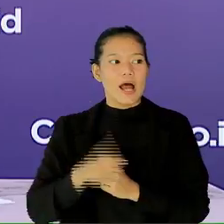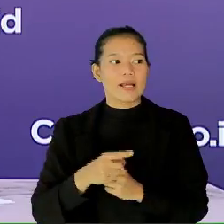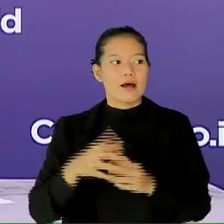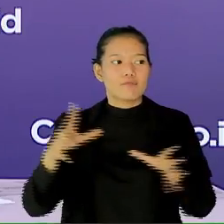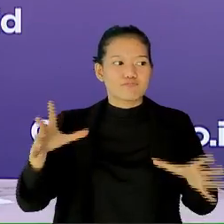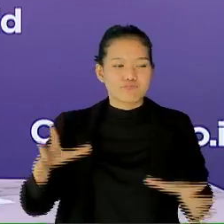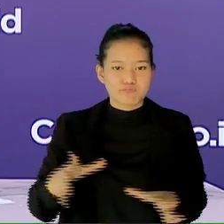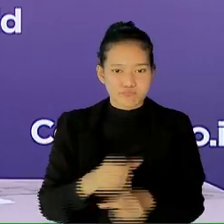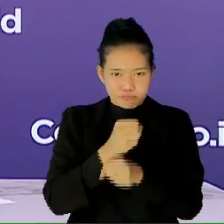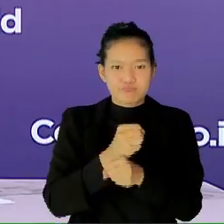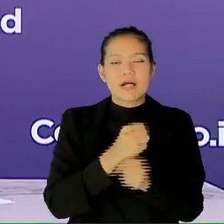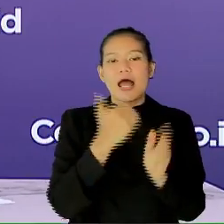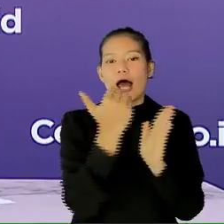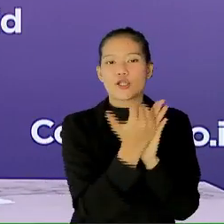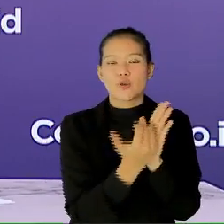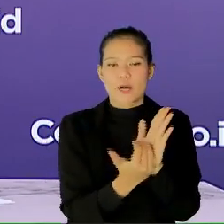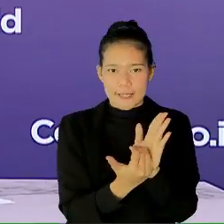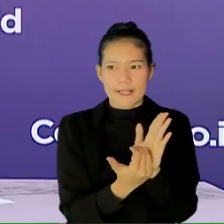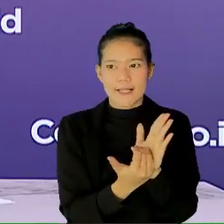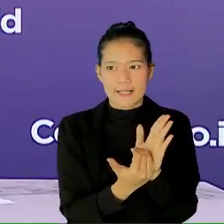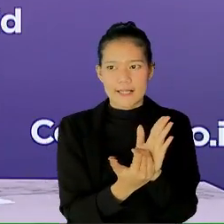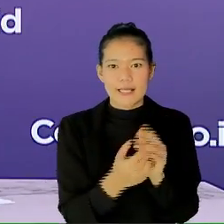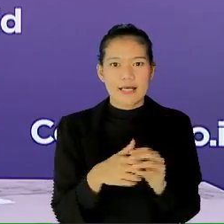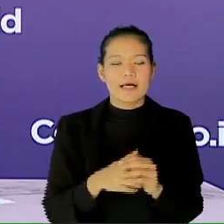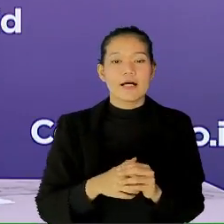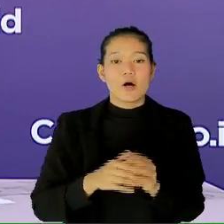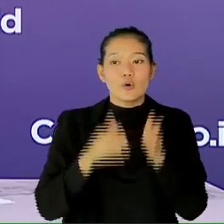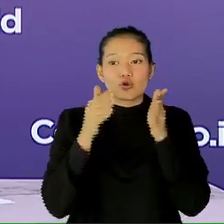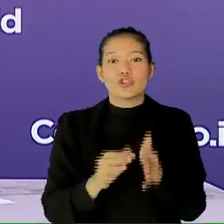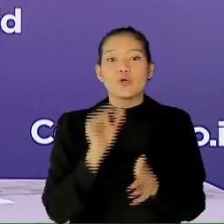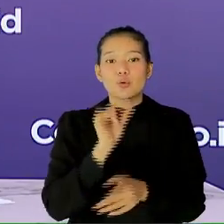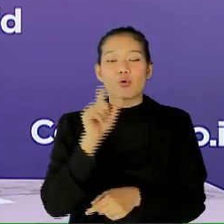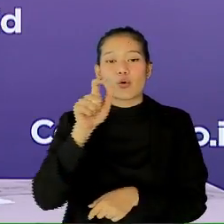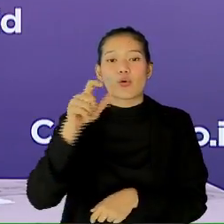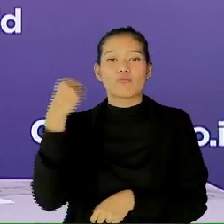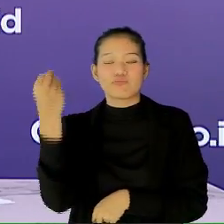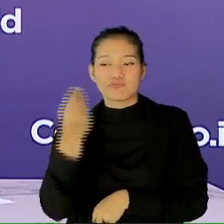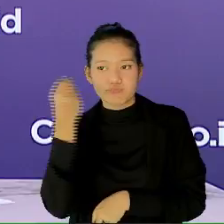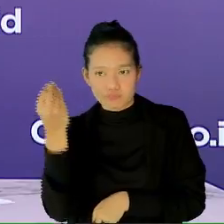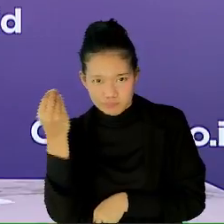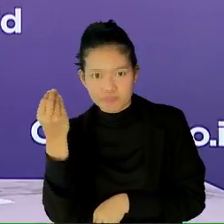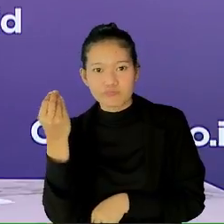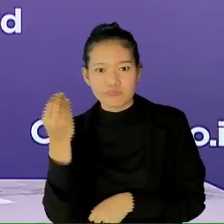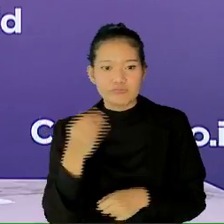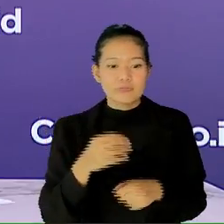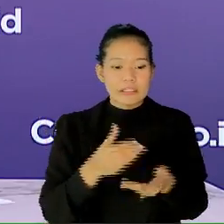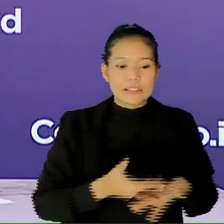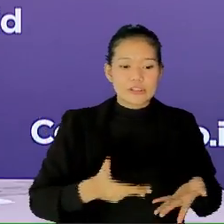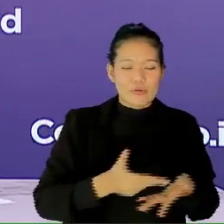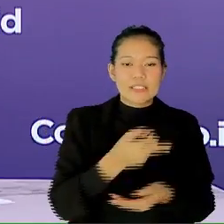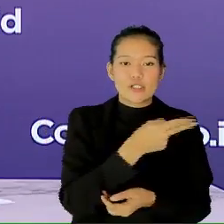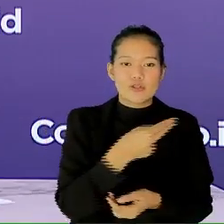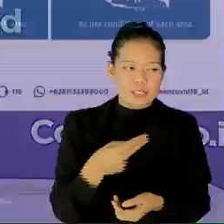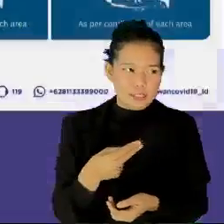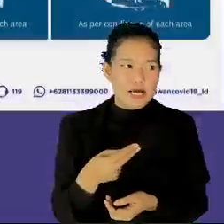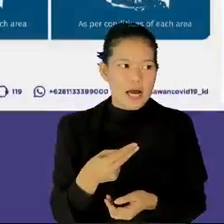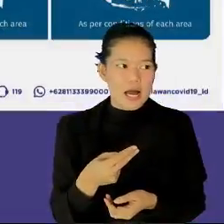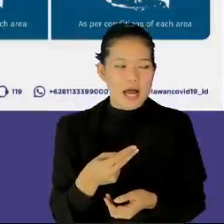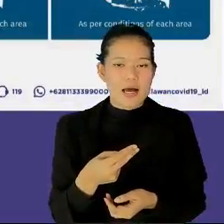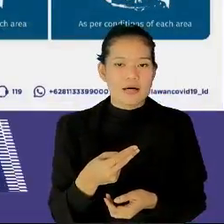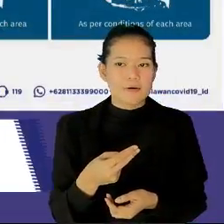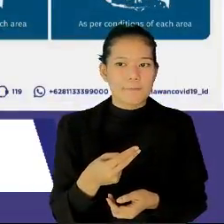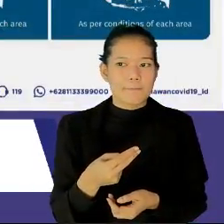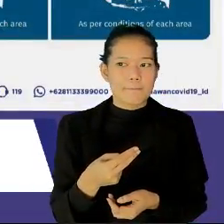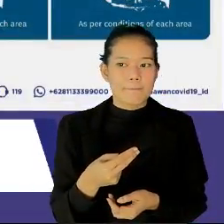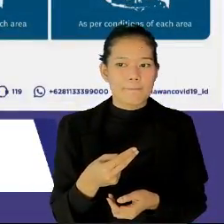from the previous regulations, specifically for travel within the territory of Indonesia, namely